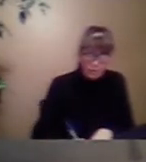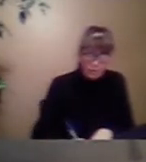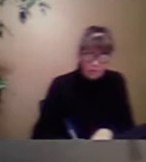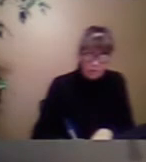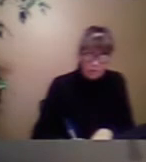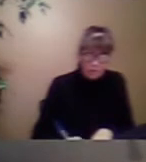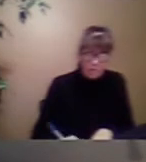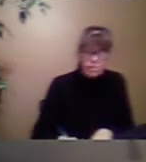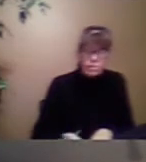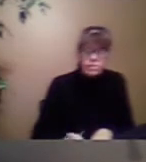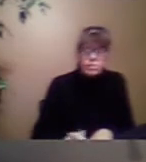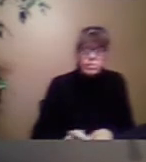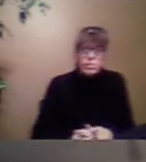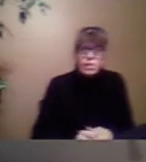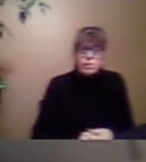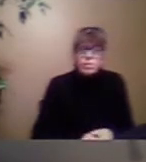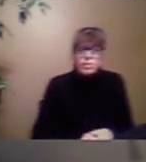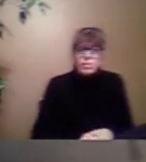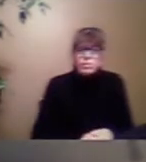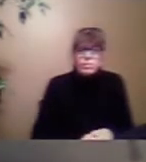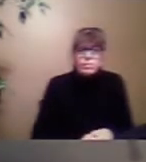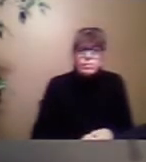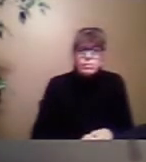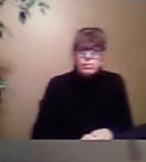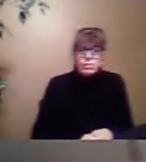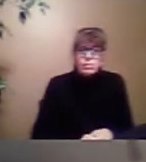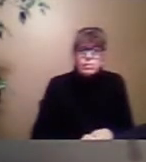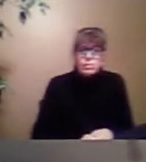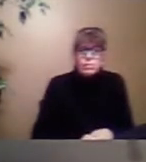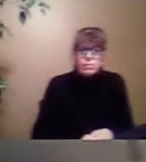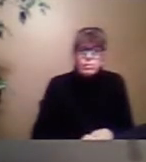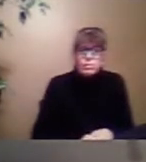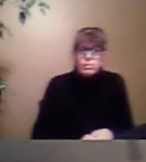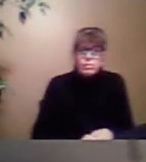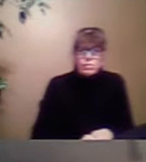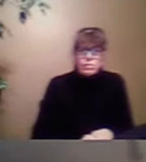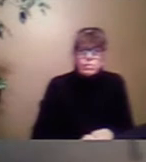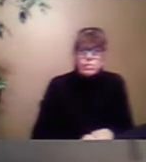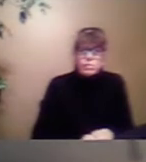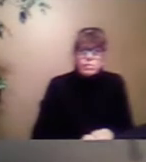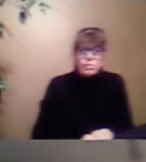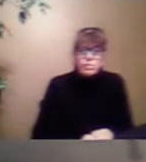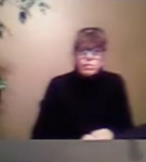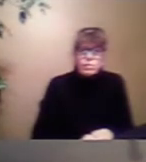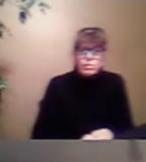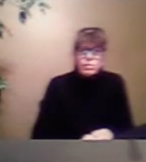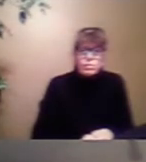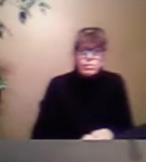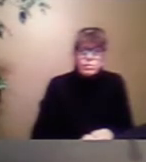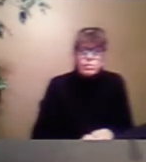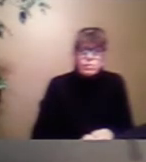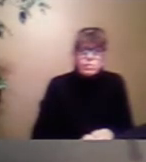period of time to figure out exactly how much water you're selling to your customers. And you can't do that over a month because water usage varies throughout the